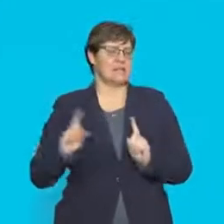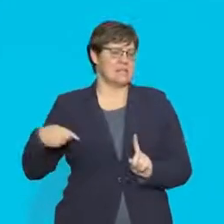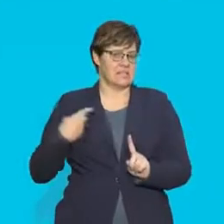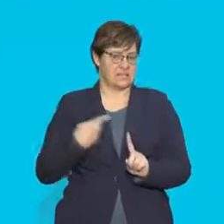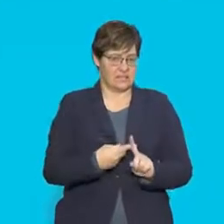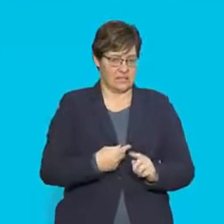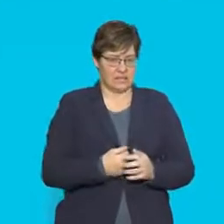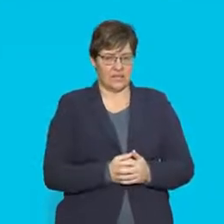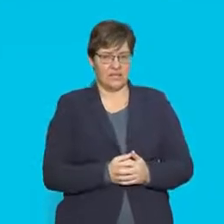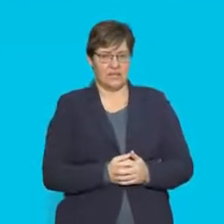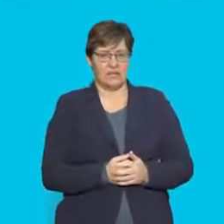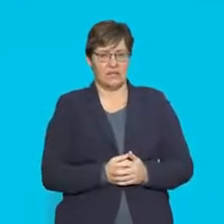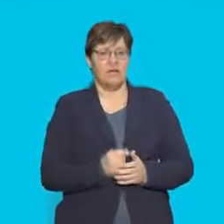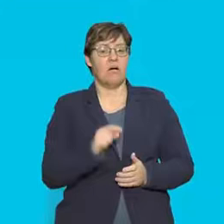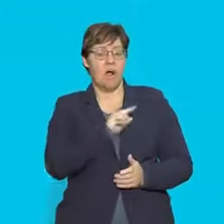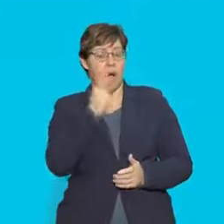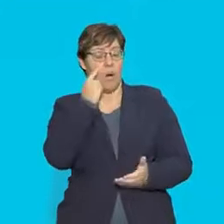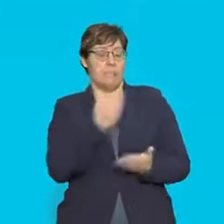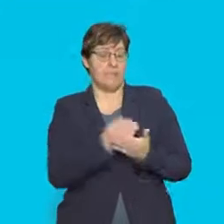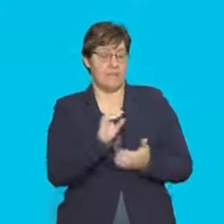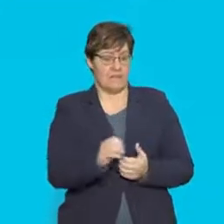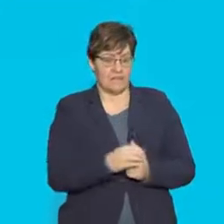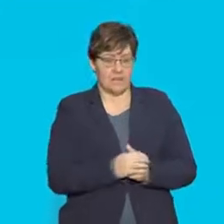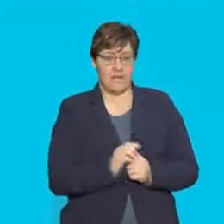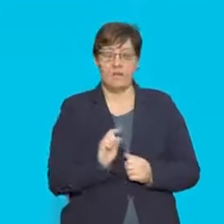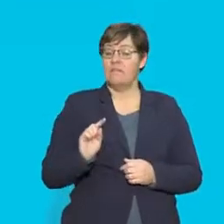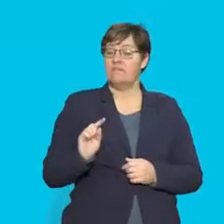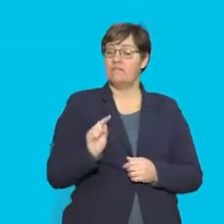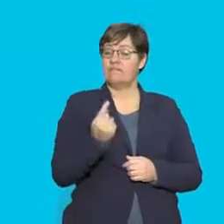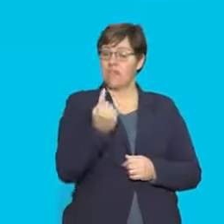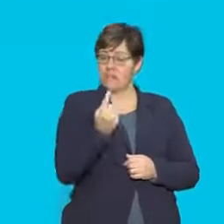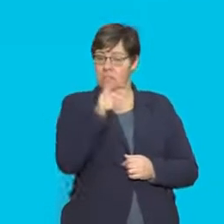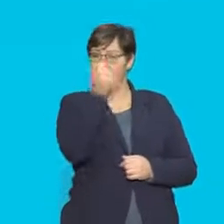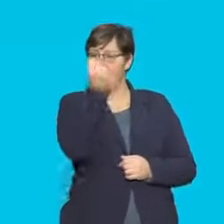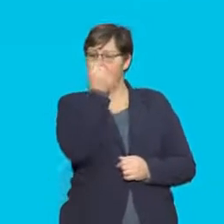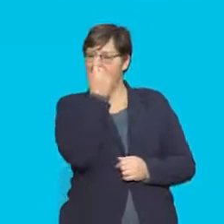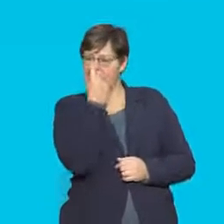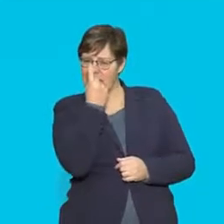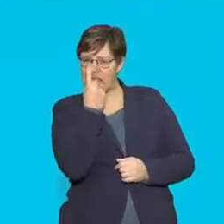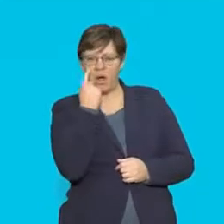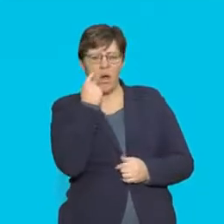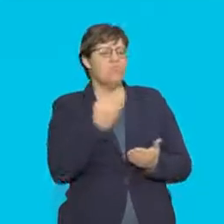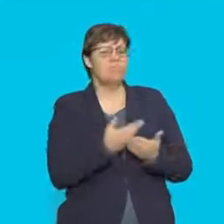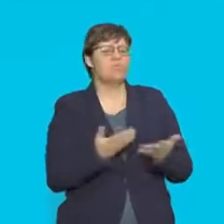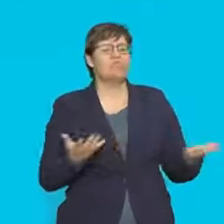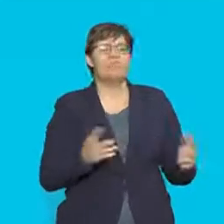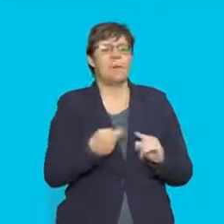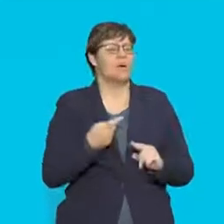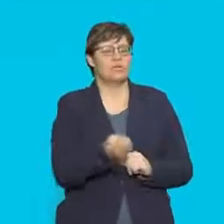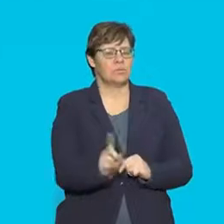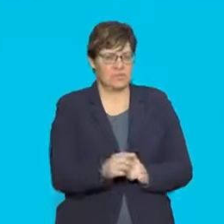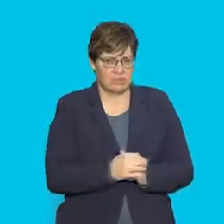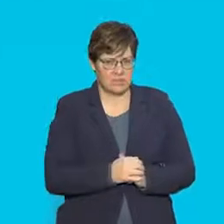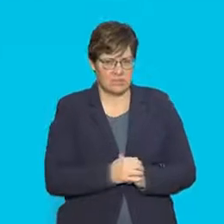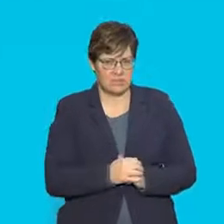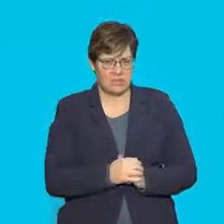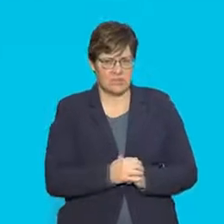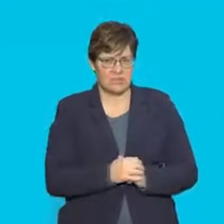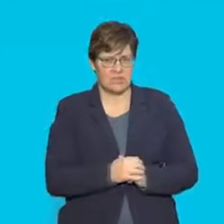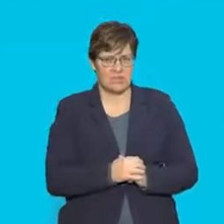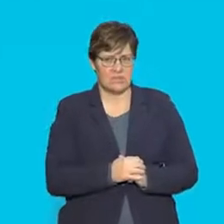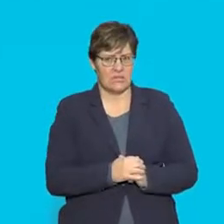far to proof, right? But first, we need to understand what this proof is all about. What do I